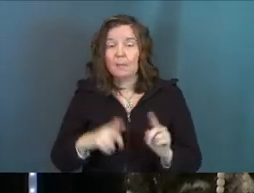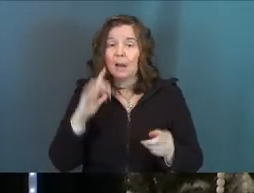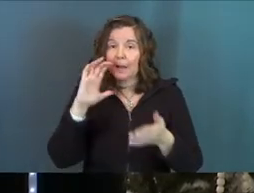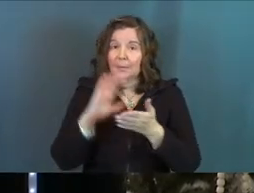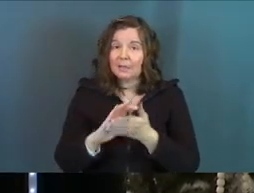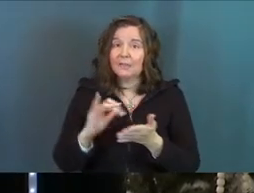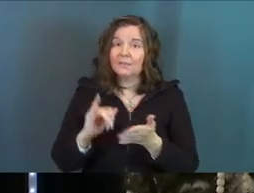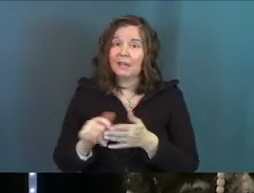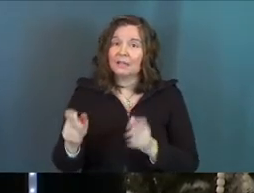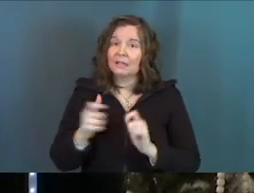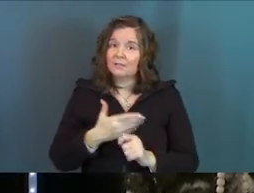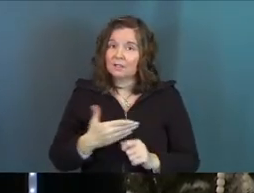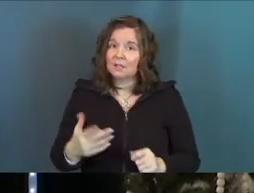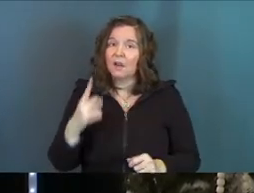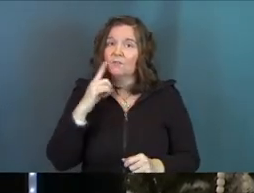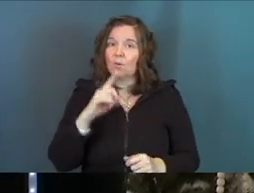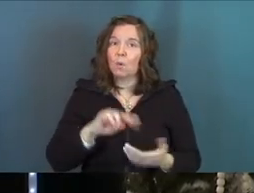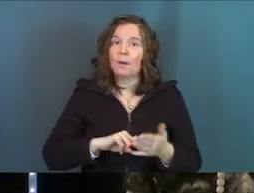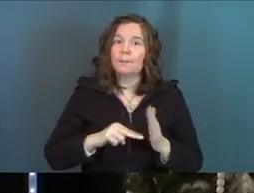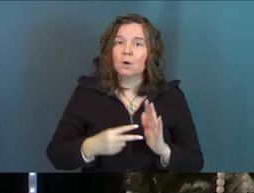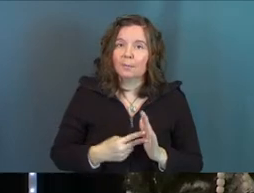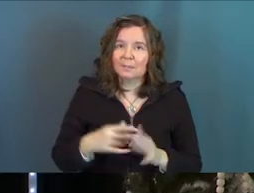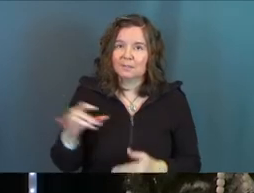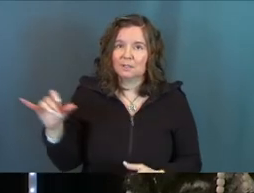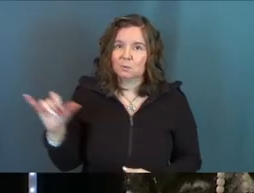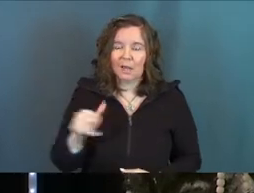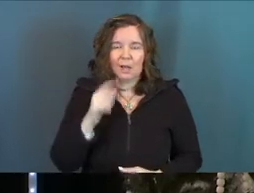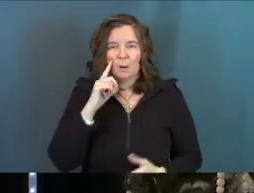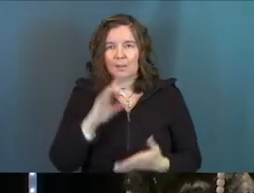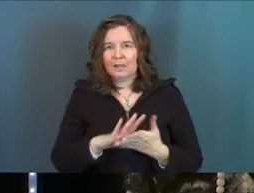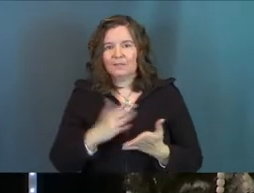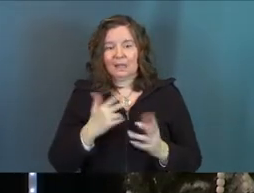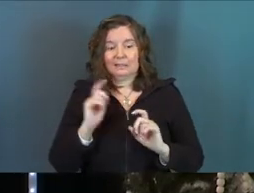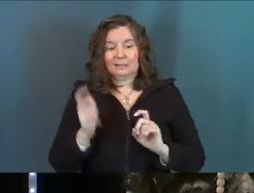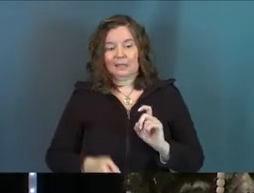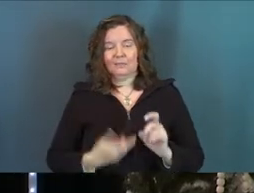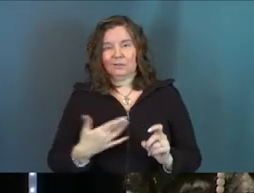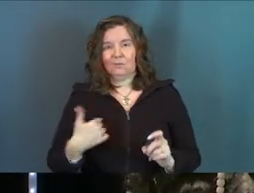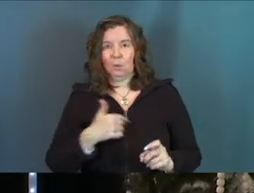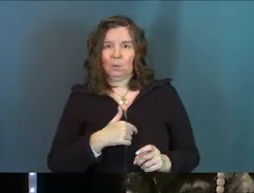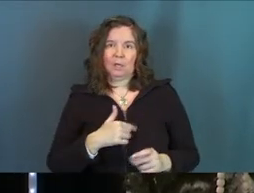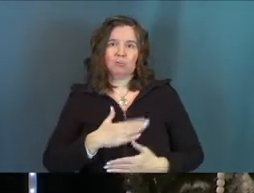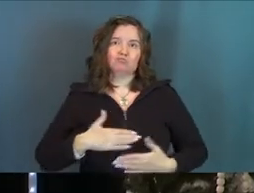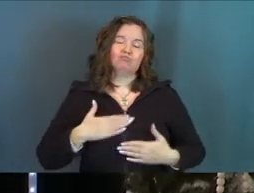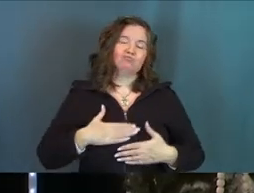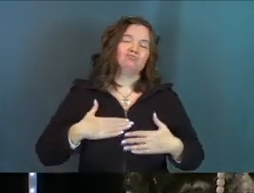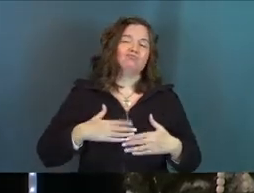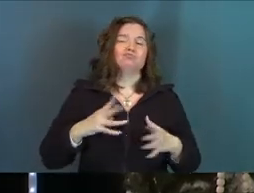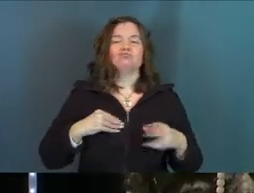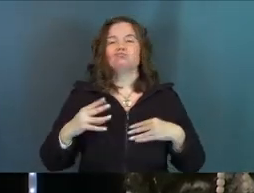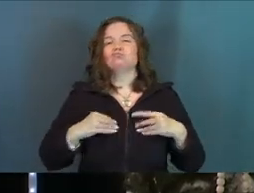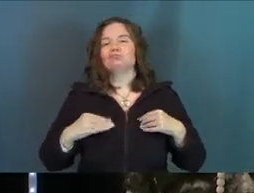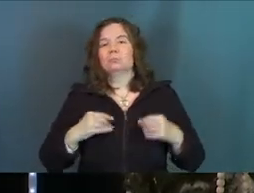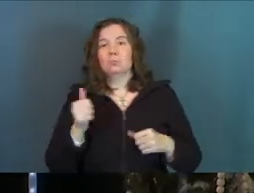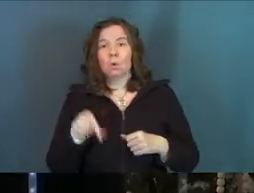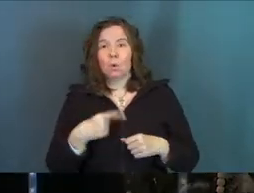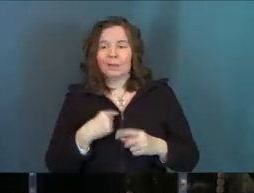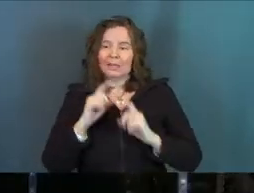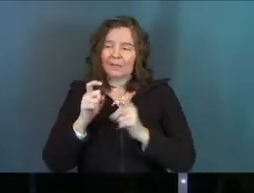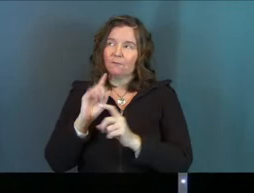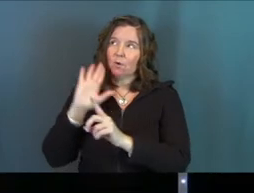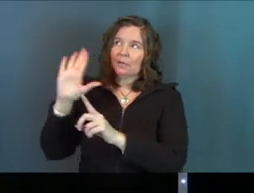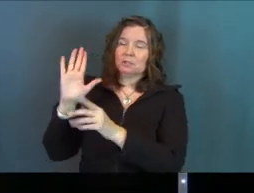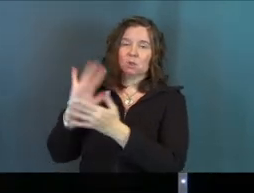do believe that he gives us that stuff for a purpose as well. I don't believe that God just gives us stuff so that we can just use it and cling to it. He gives it to us for his